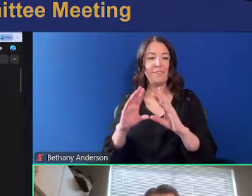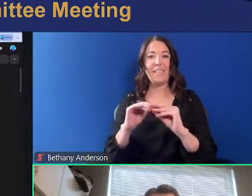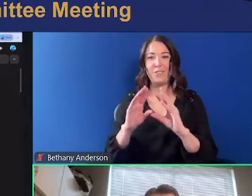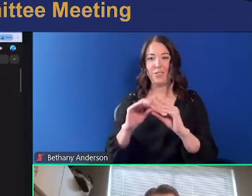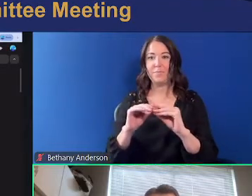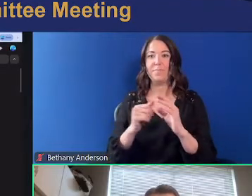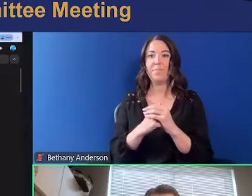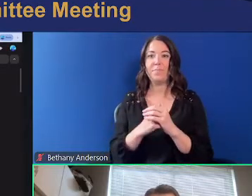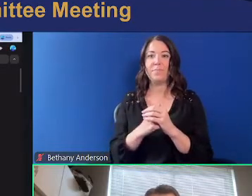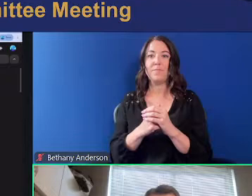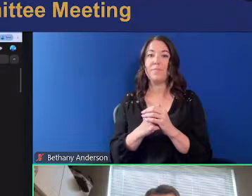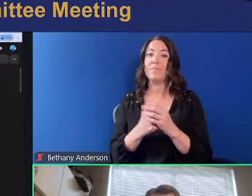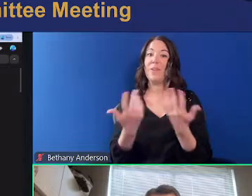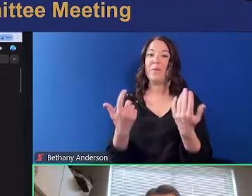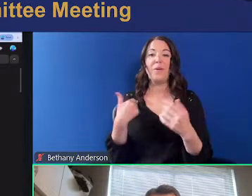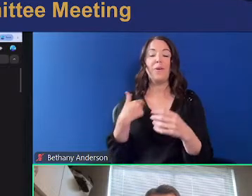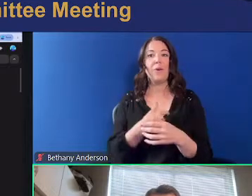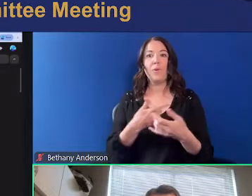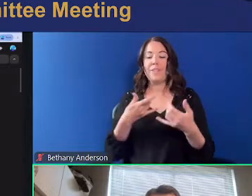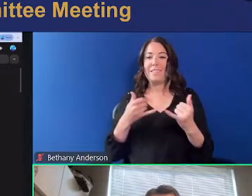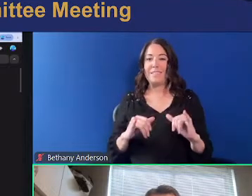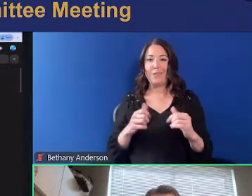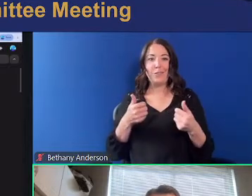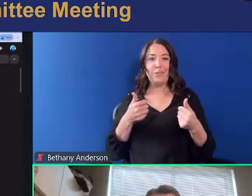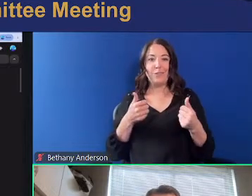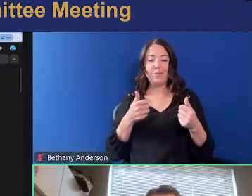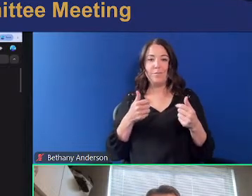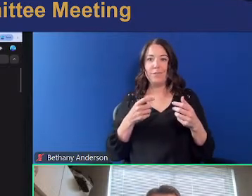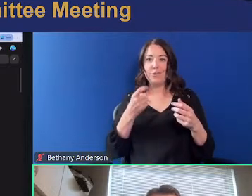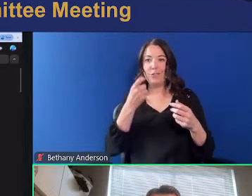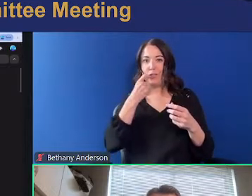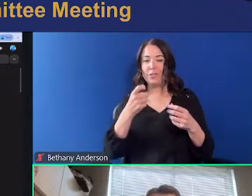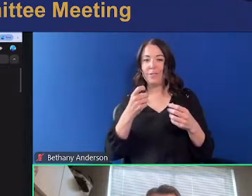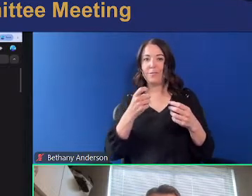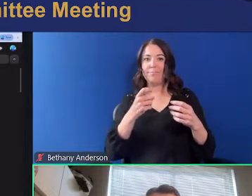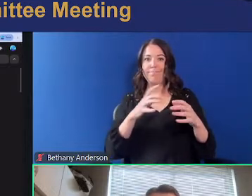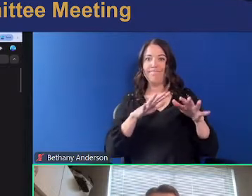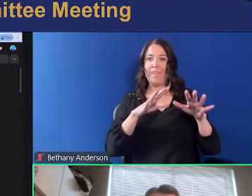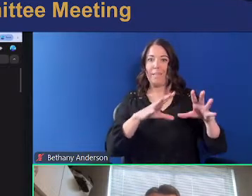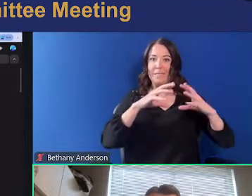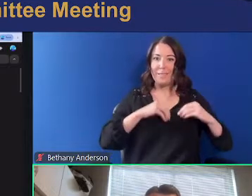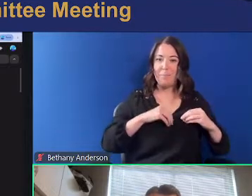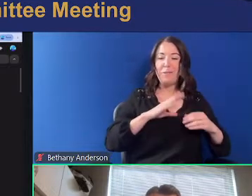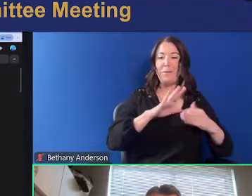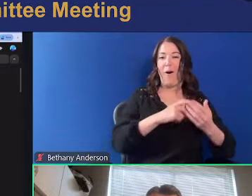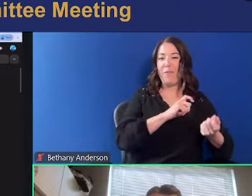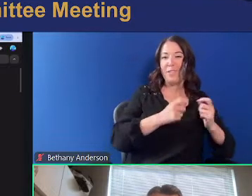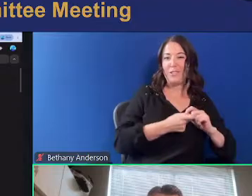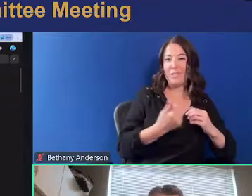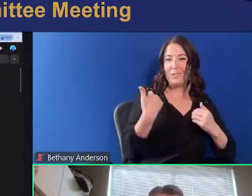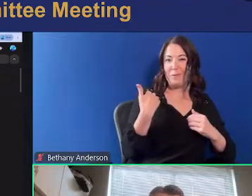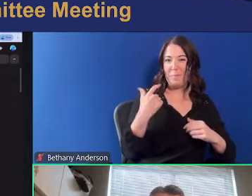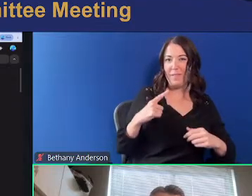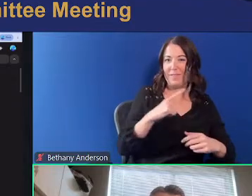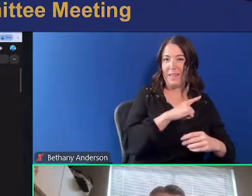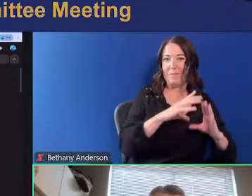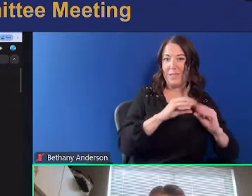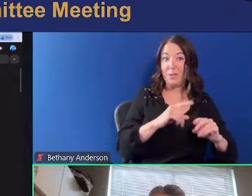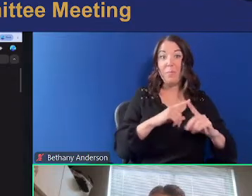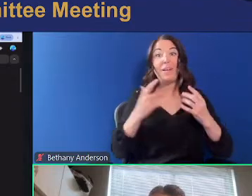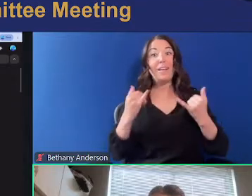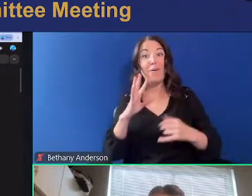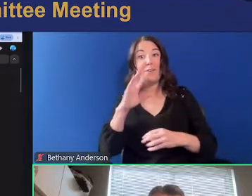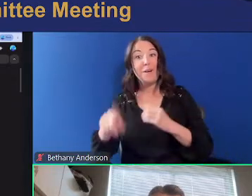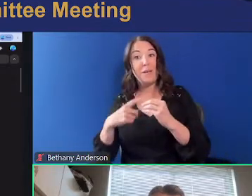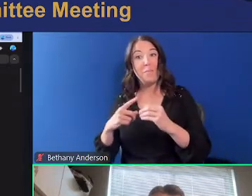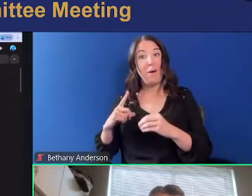still just letting the dust settle on some of the changes that have been implemented in the last legislative session. But it's the time that